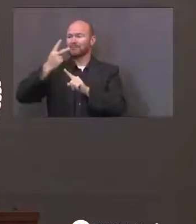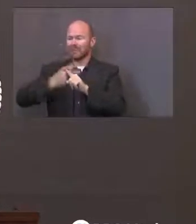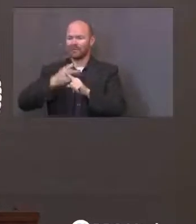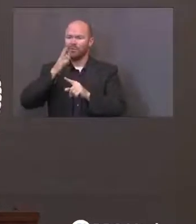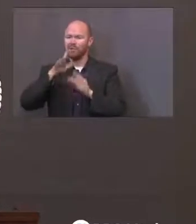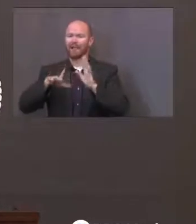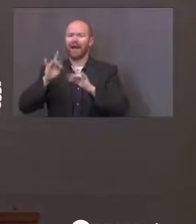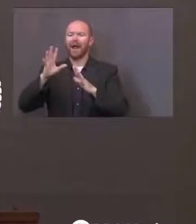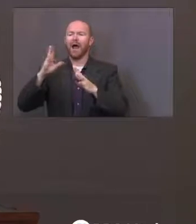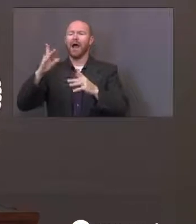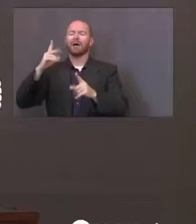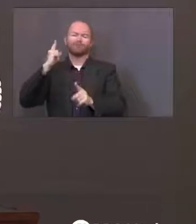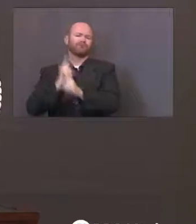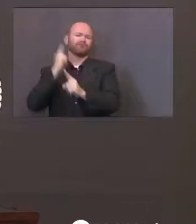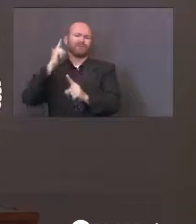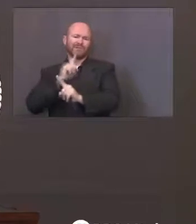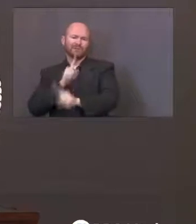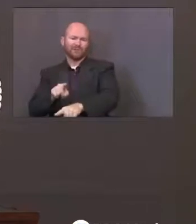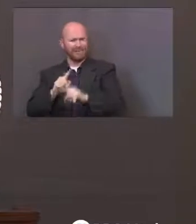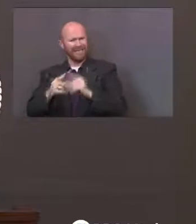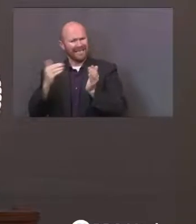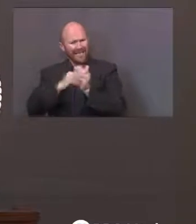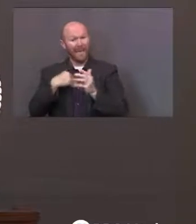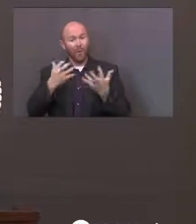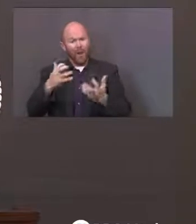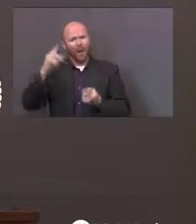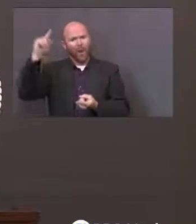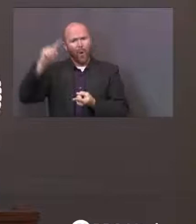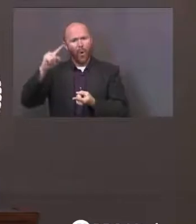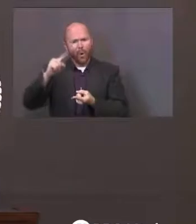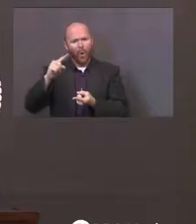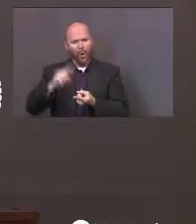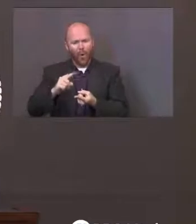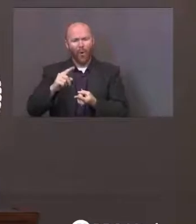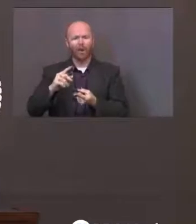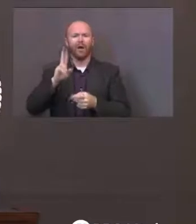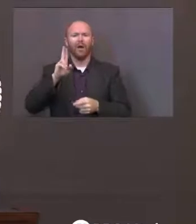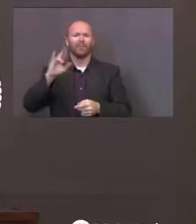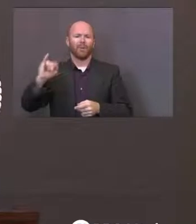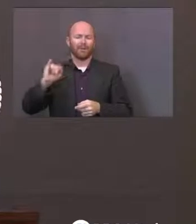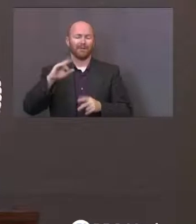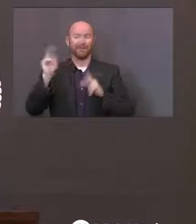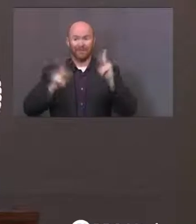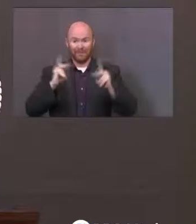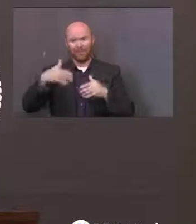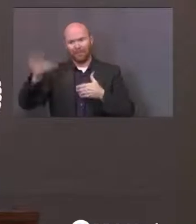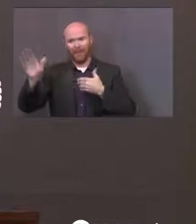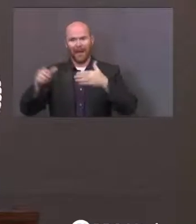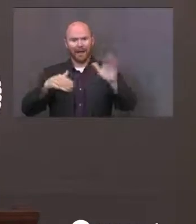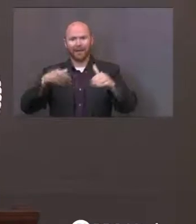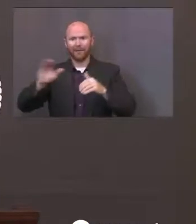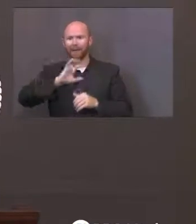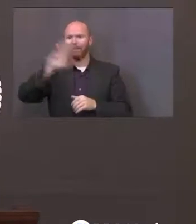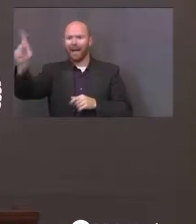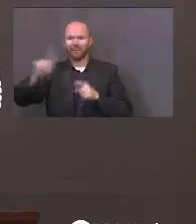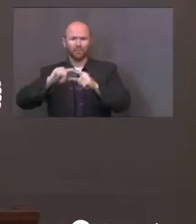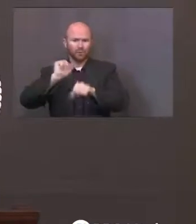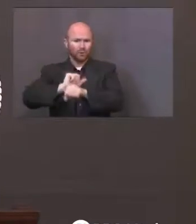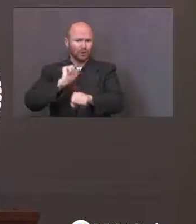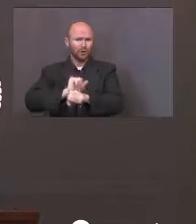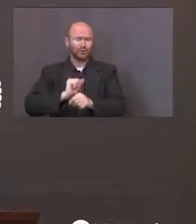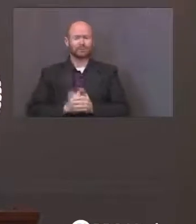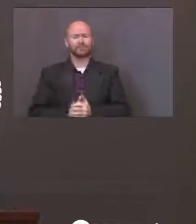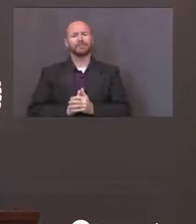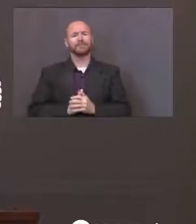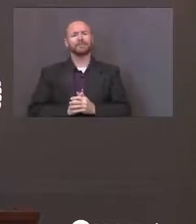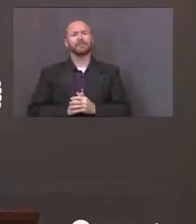continue to lower that rate and get people back to work. And so the metrics are becoming more sophisticated all the time.